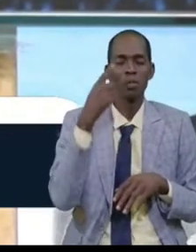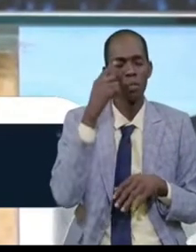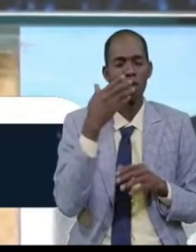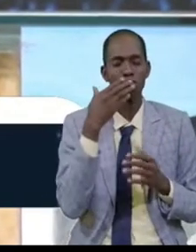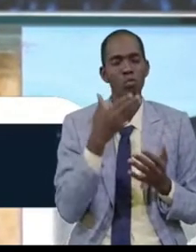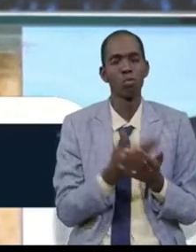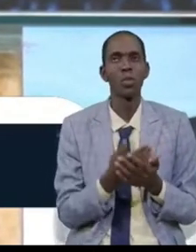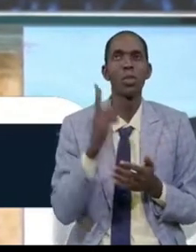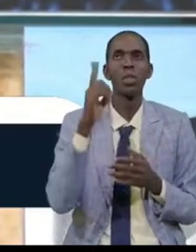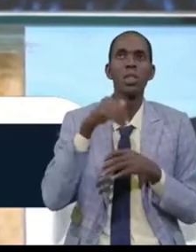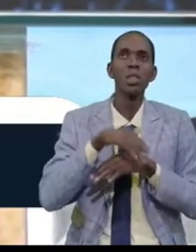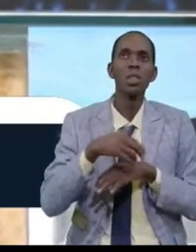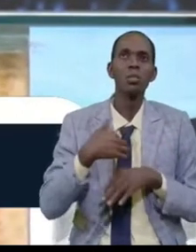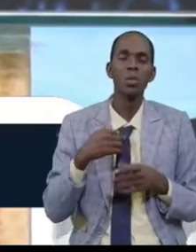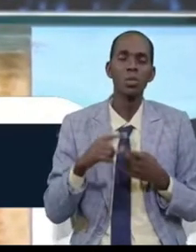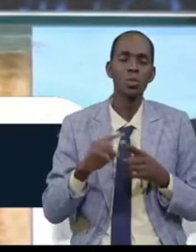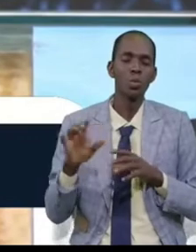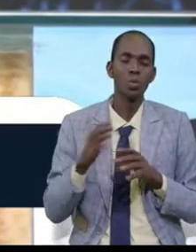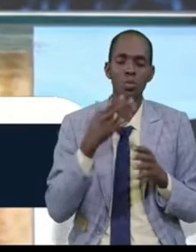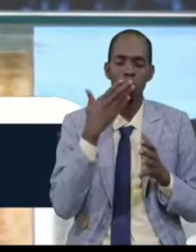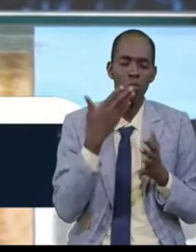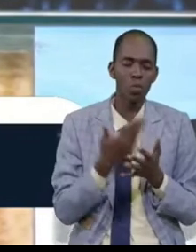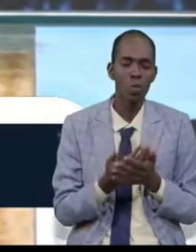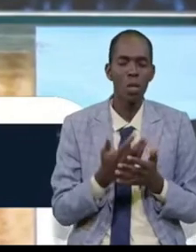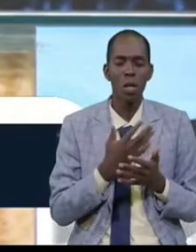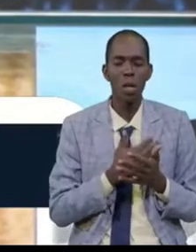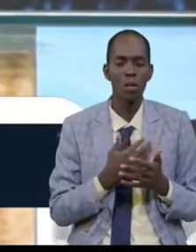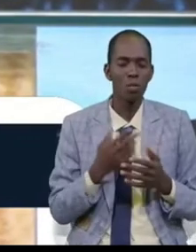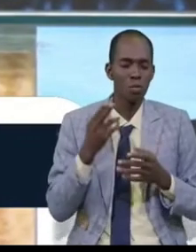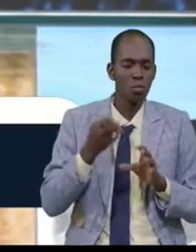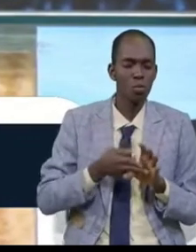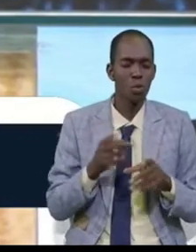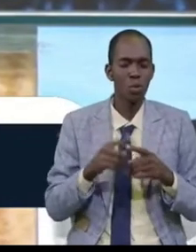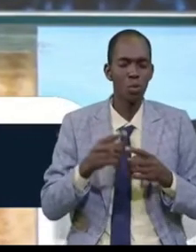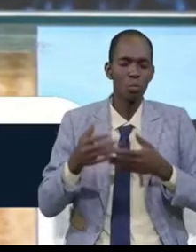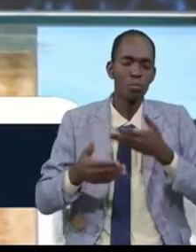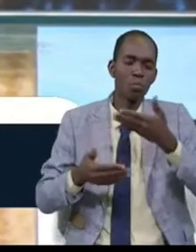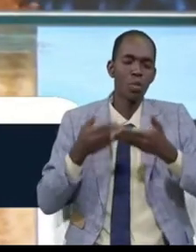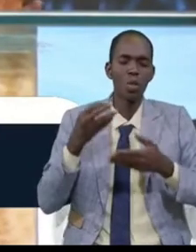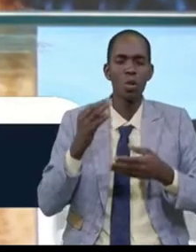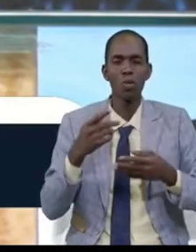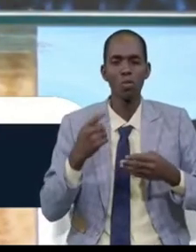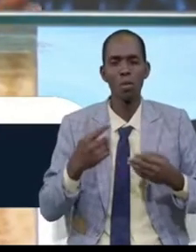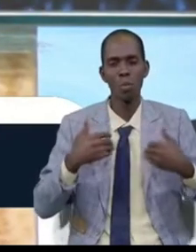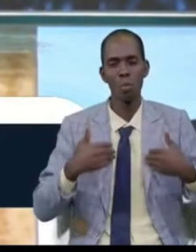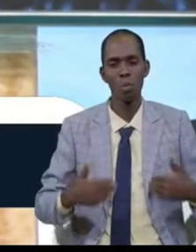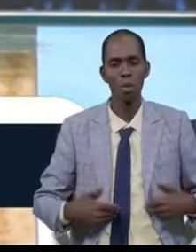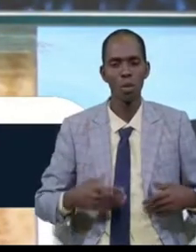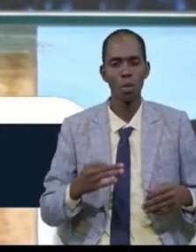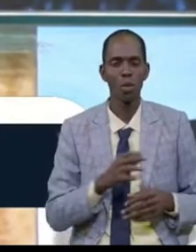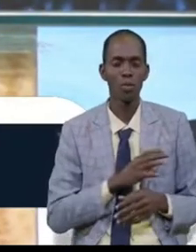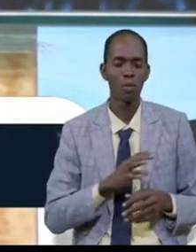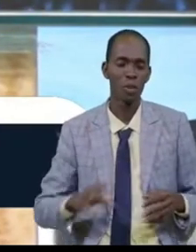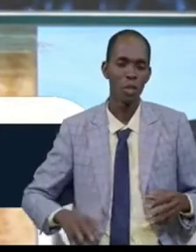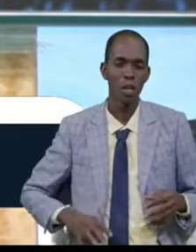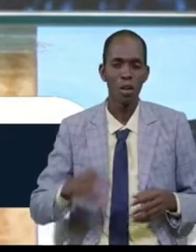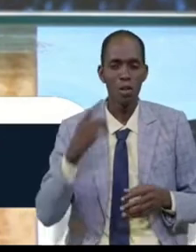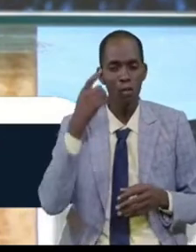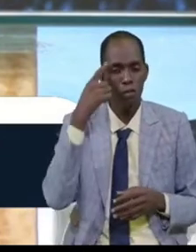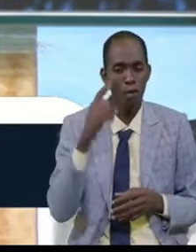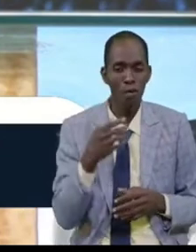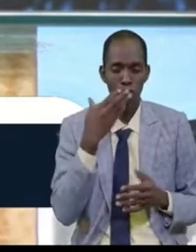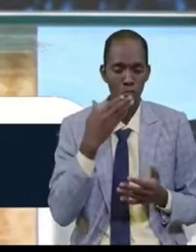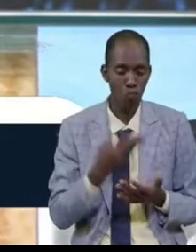do good, only to contribute to the progress of the body of Christ. For good, permanent,